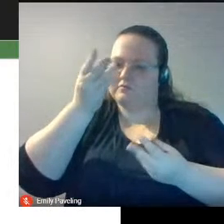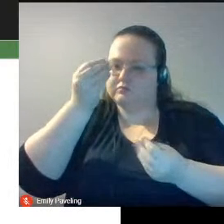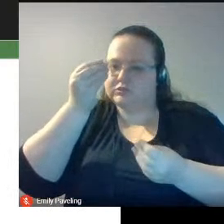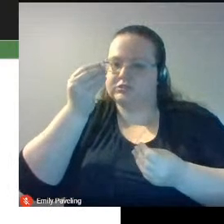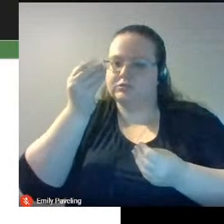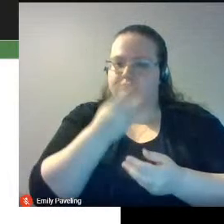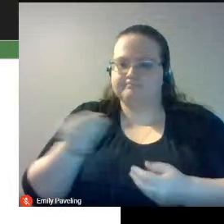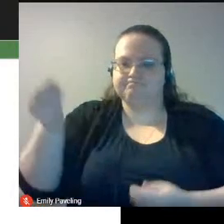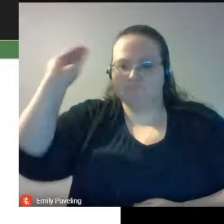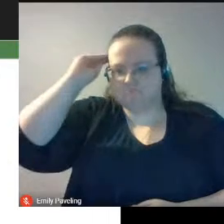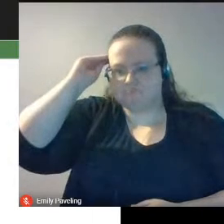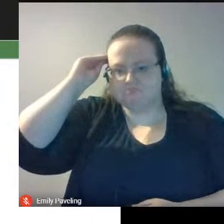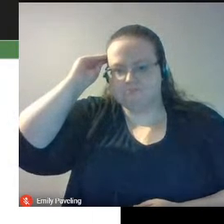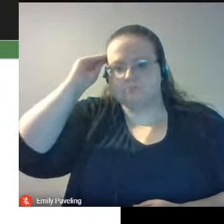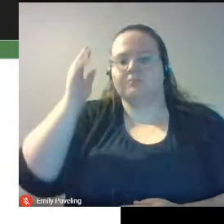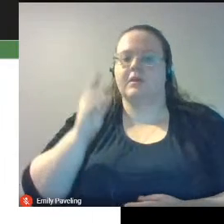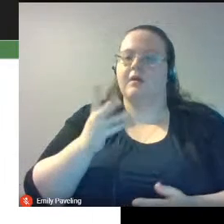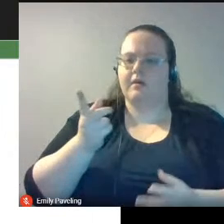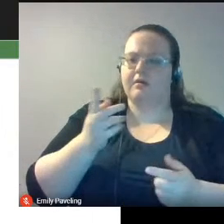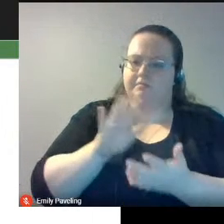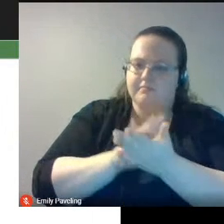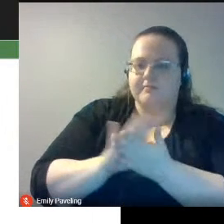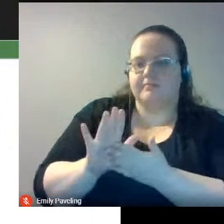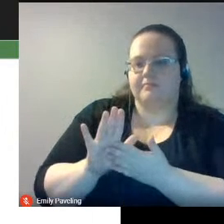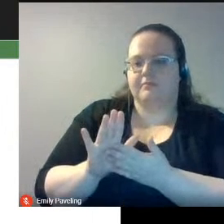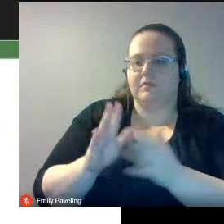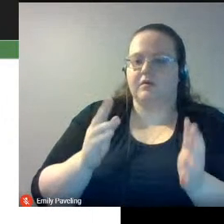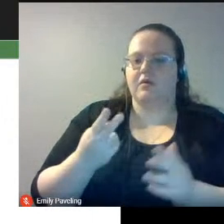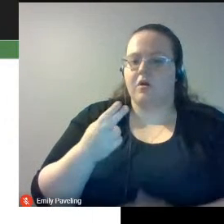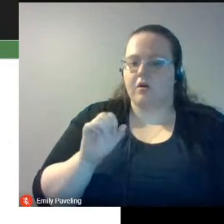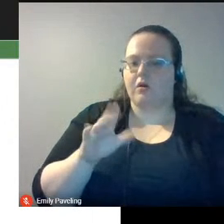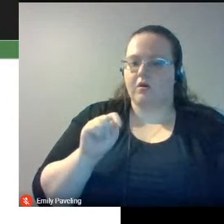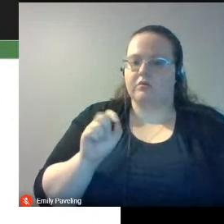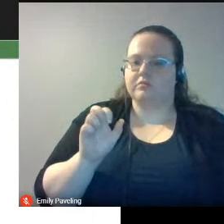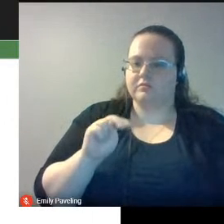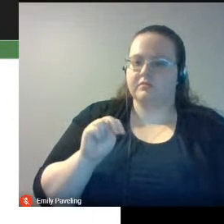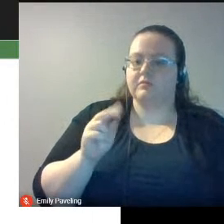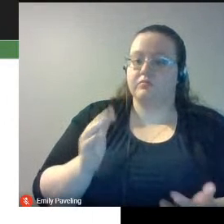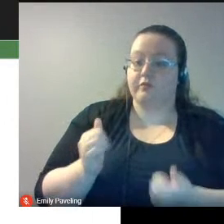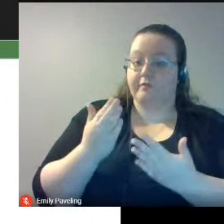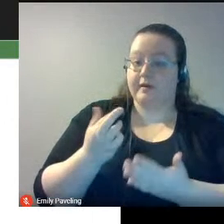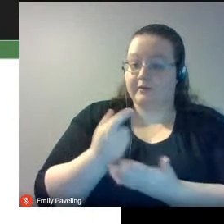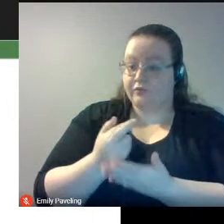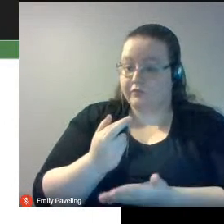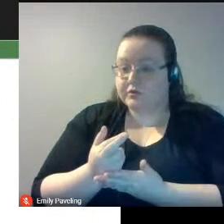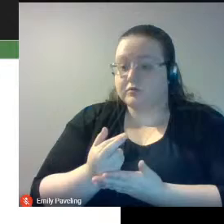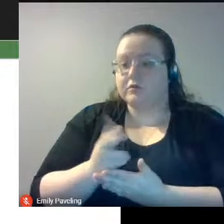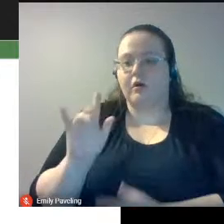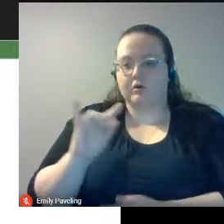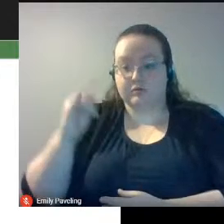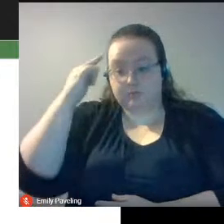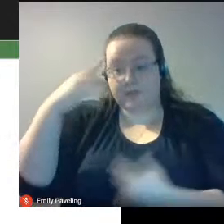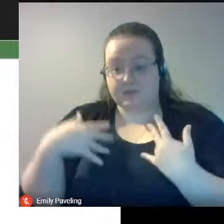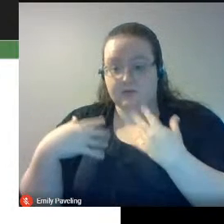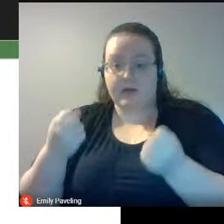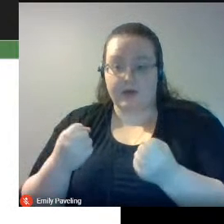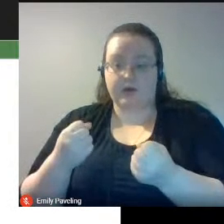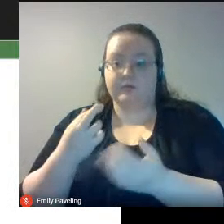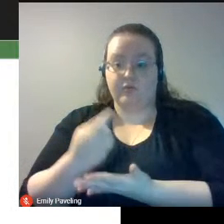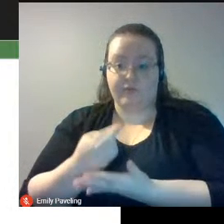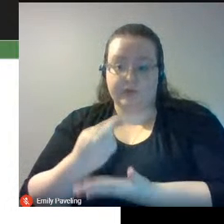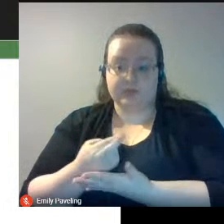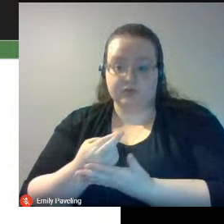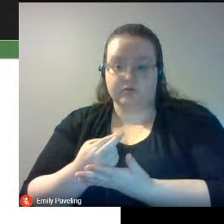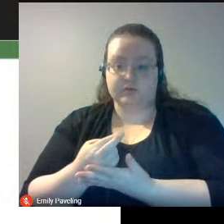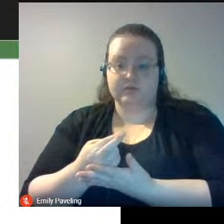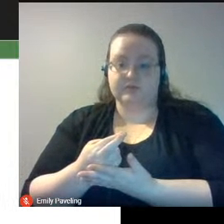in our schools. Halton Region Public Health offers resources for parents including mental health resources and guidance from the Hospital